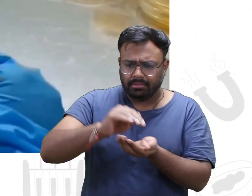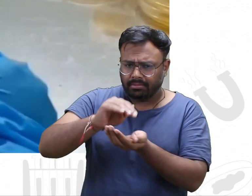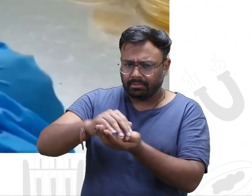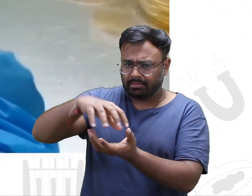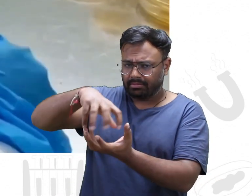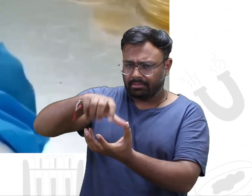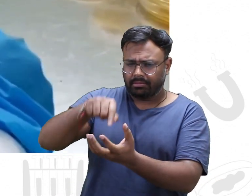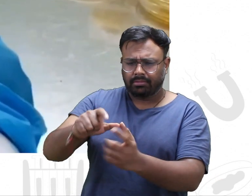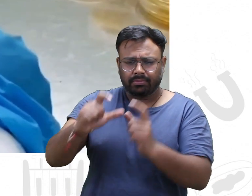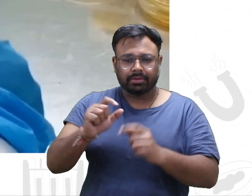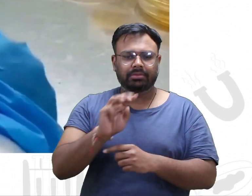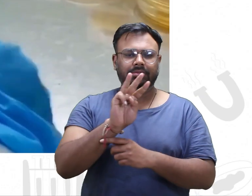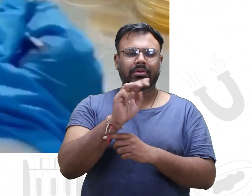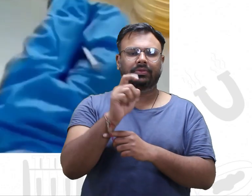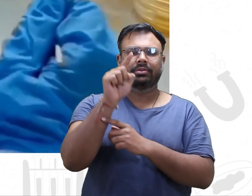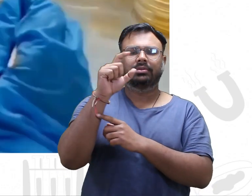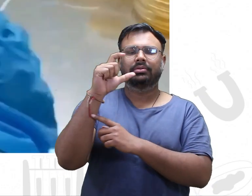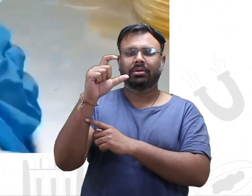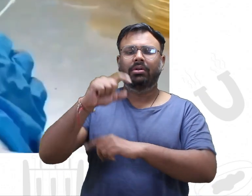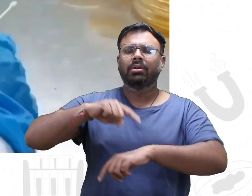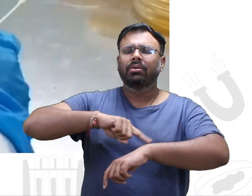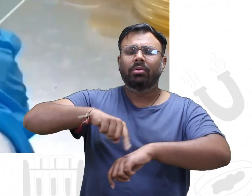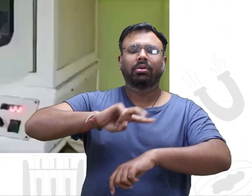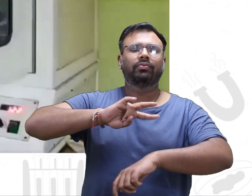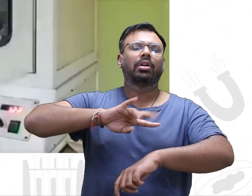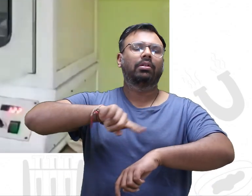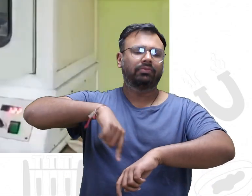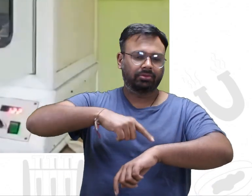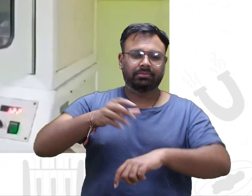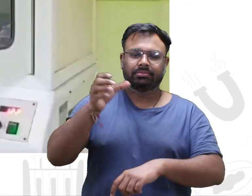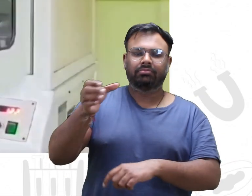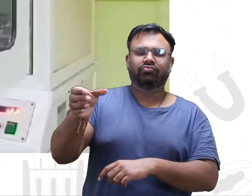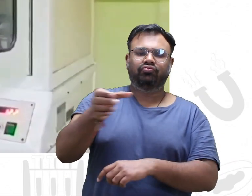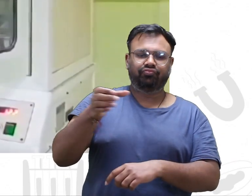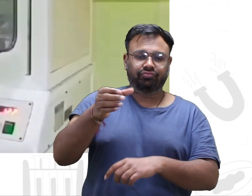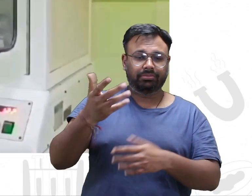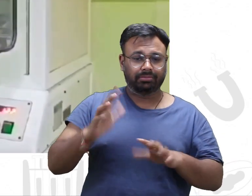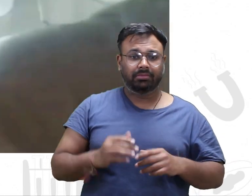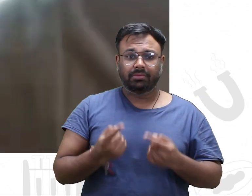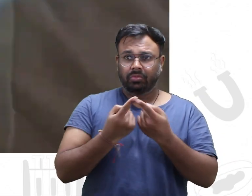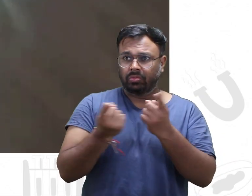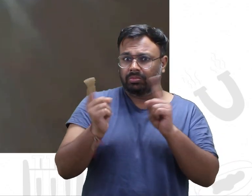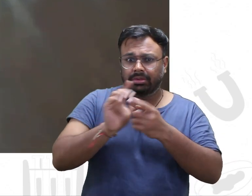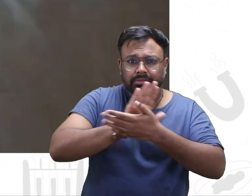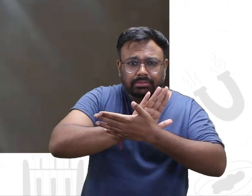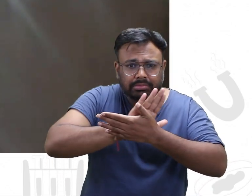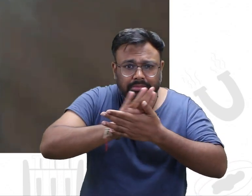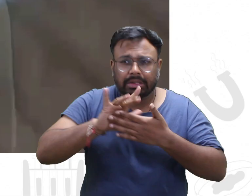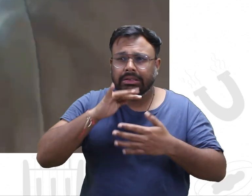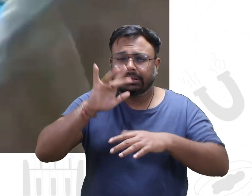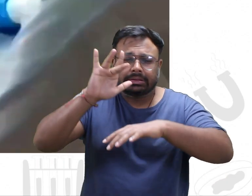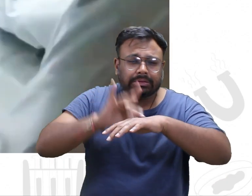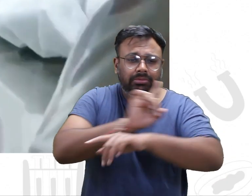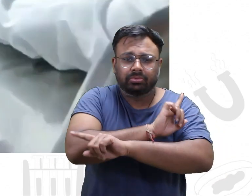Further, store the streaked agar plates at 37 degrees Celsius for 24 hours and sterilize the